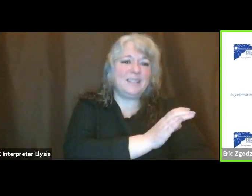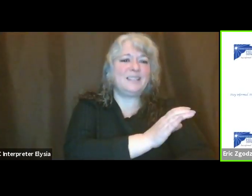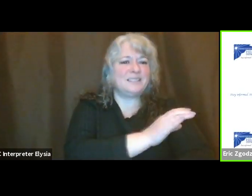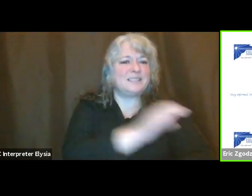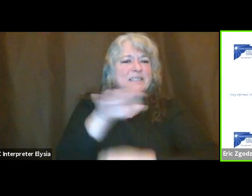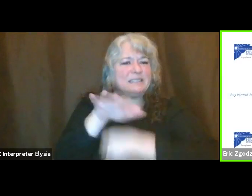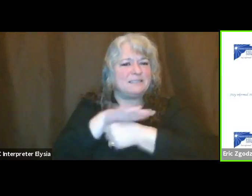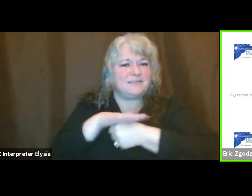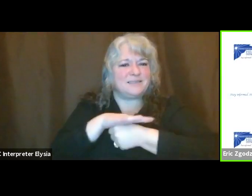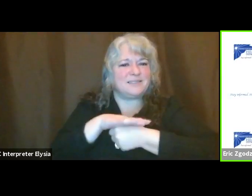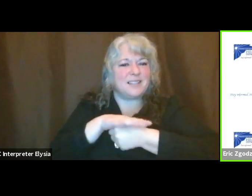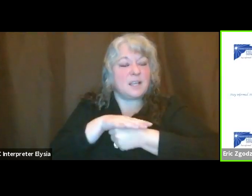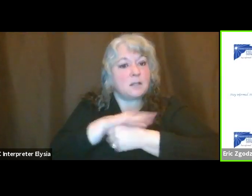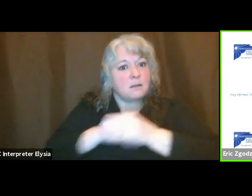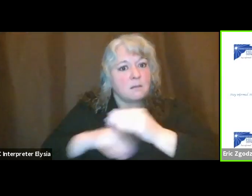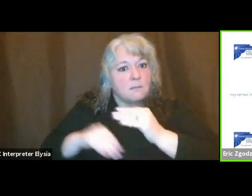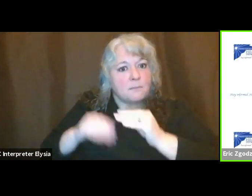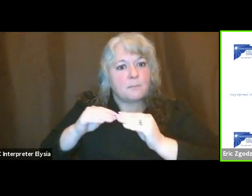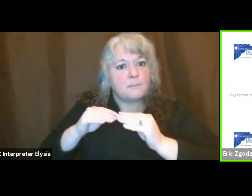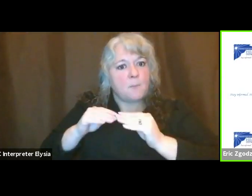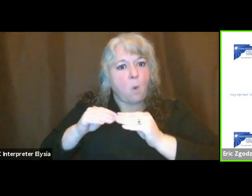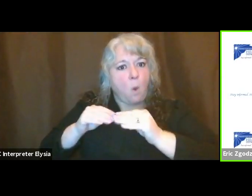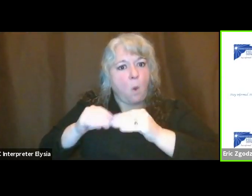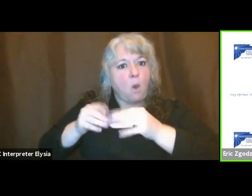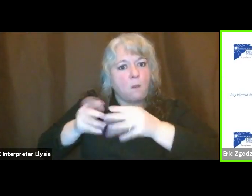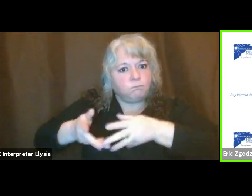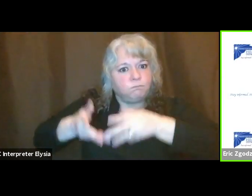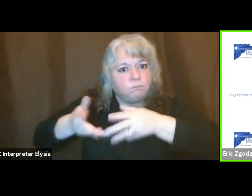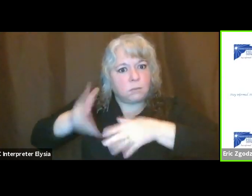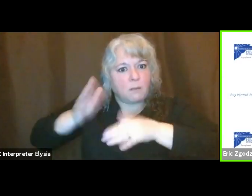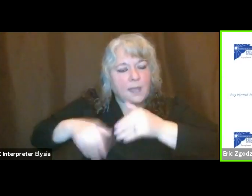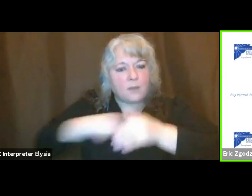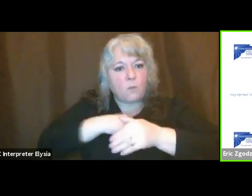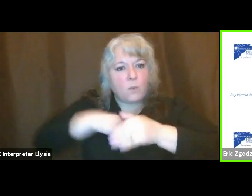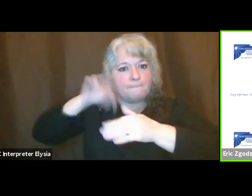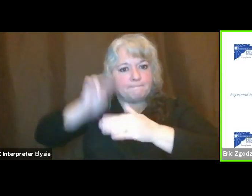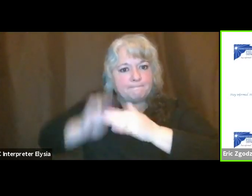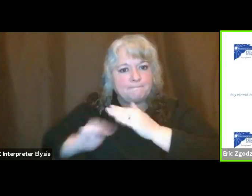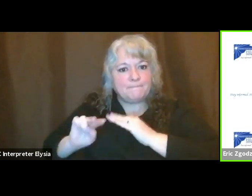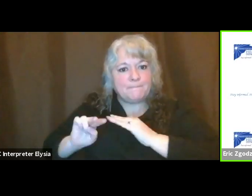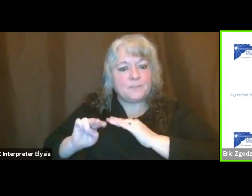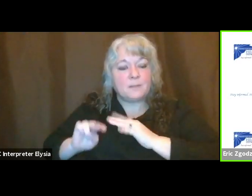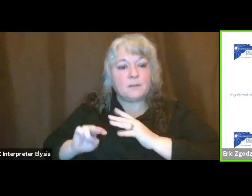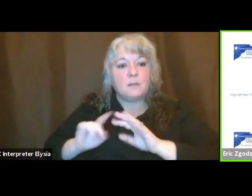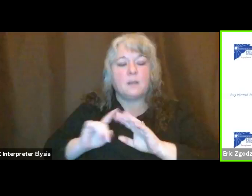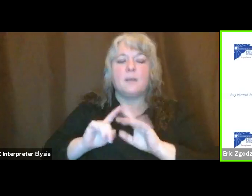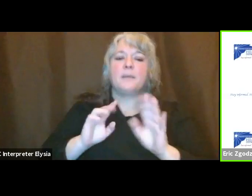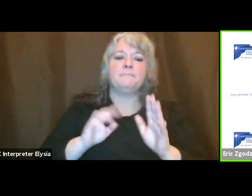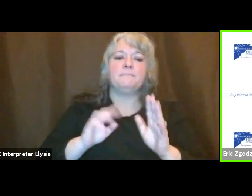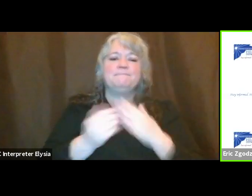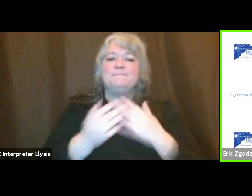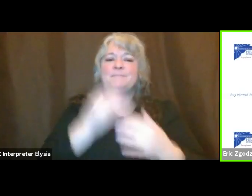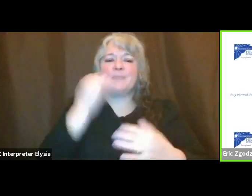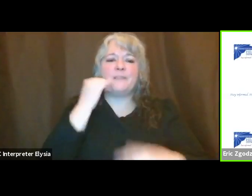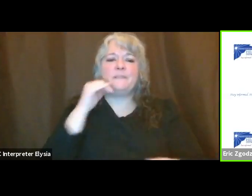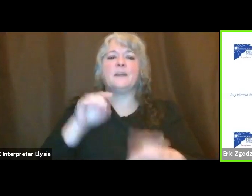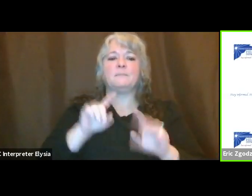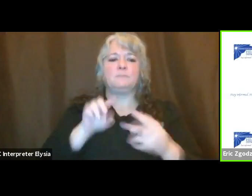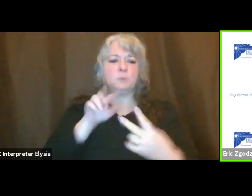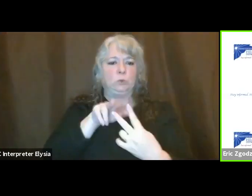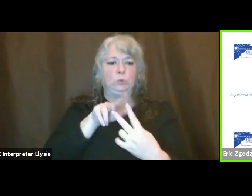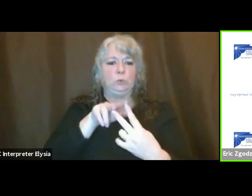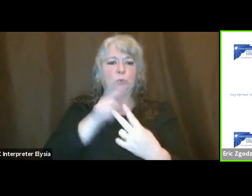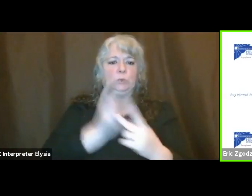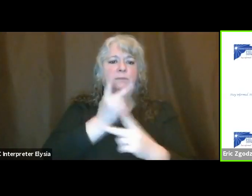be. But again, it all depends on which manufacturer, whether it's Pfizer or Moderna, because Pfizer's